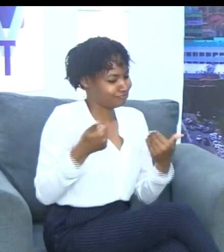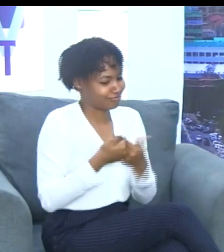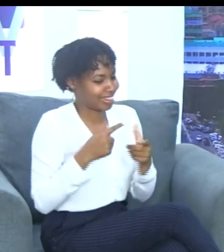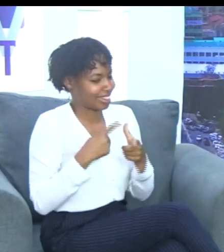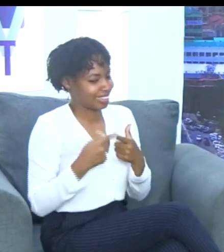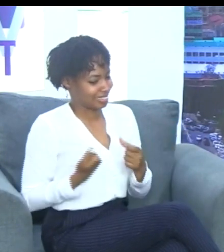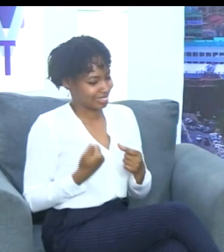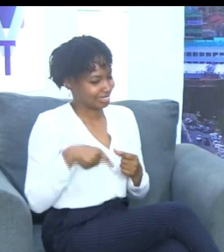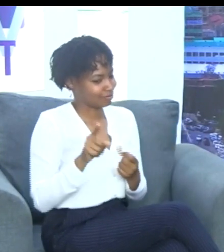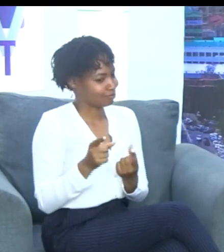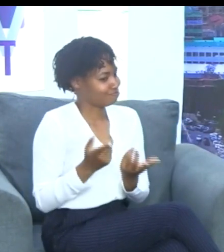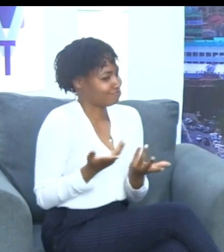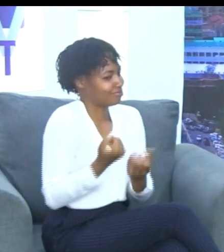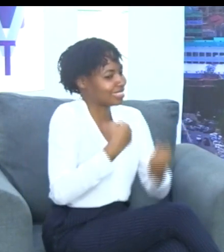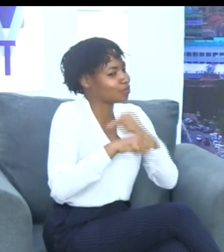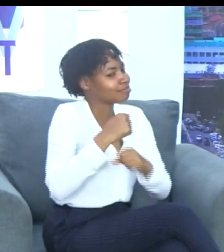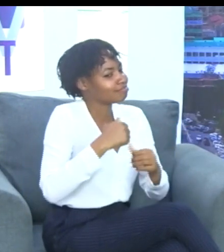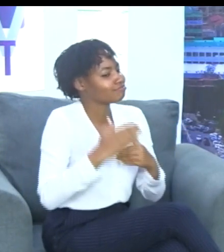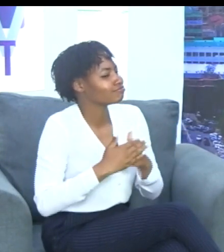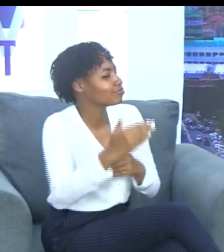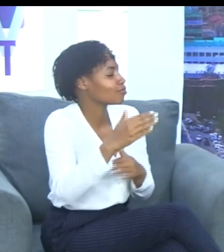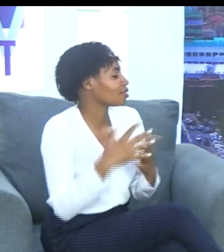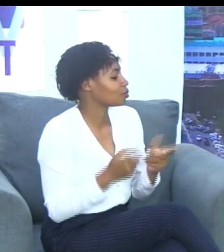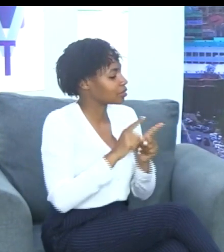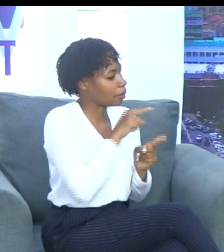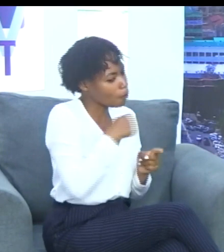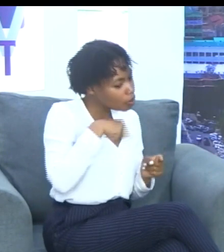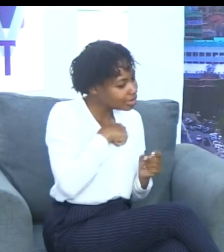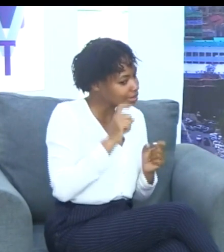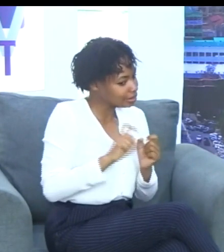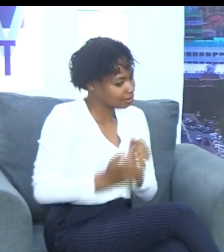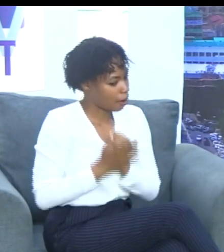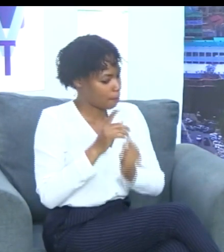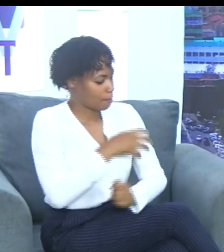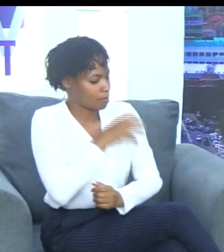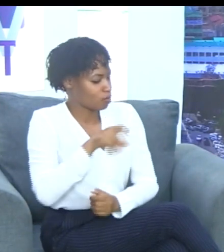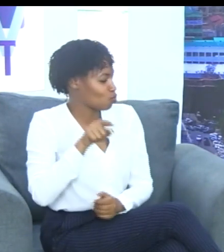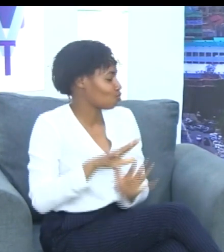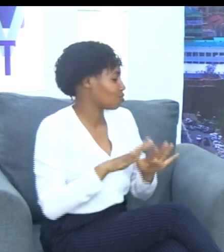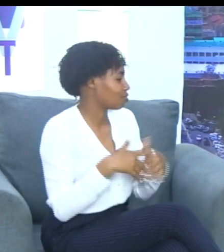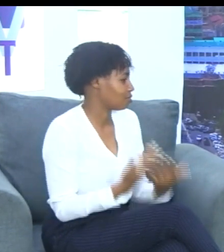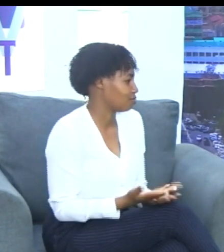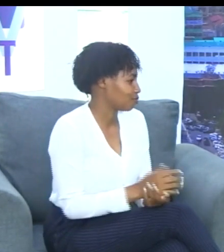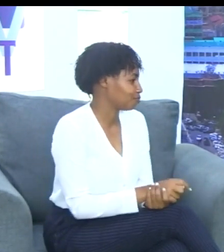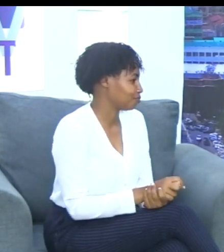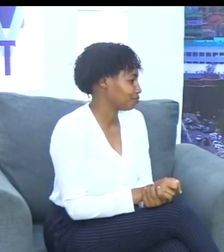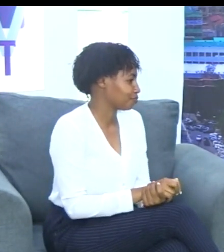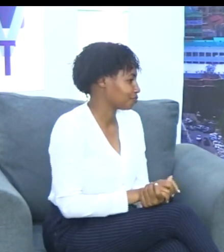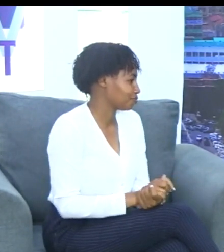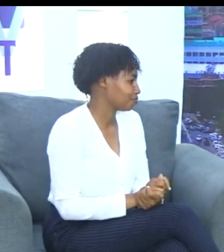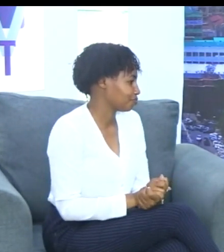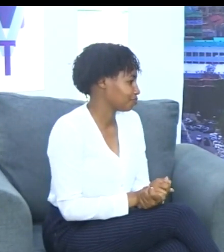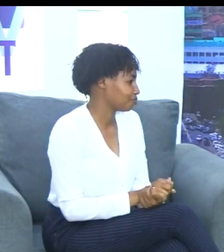lot of youths who are married now, you've seen they have been separated, and also if this woman needs to